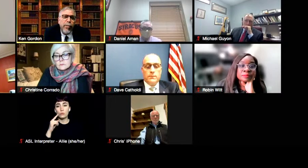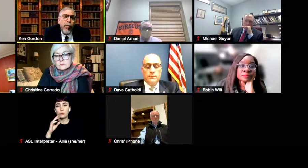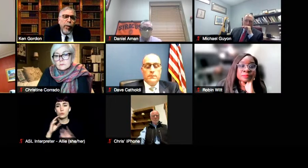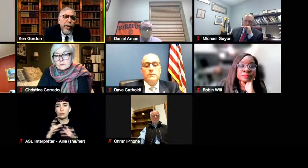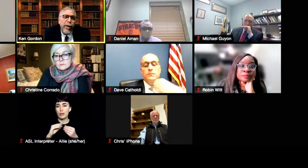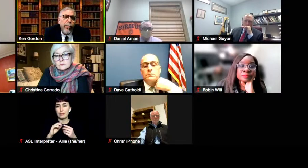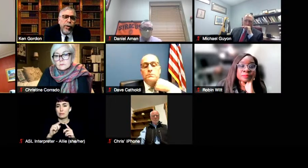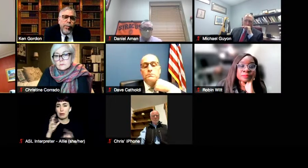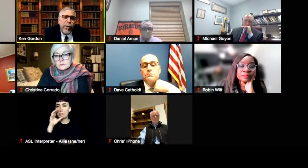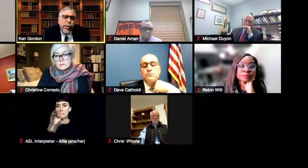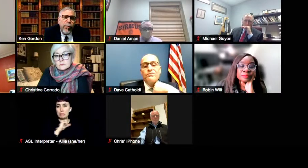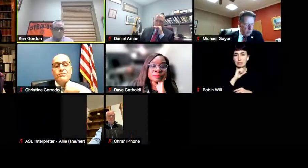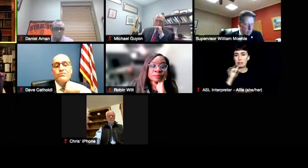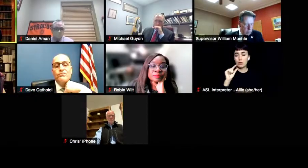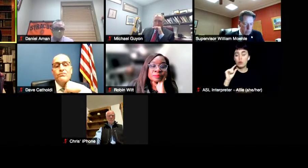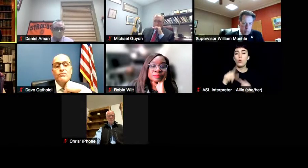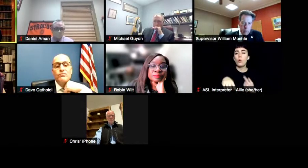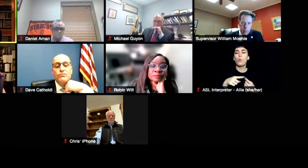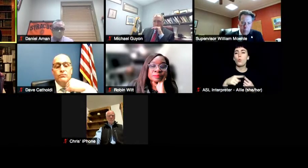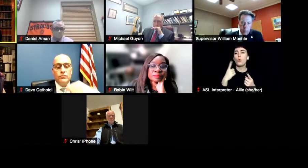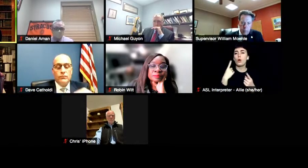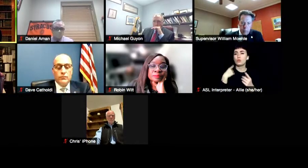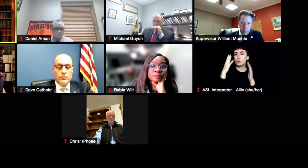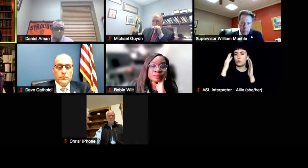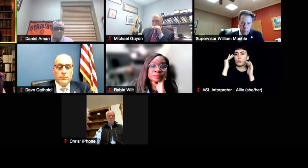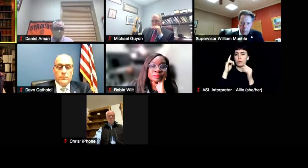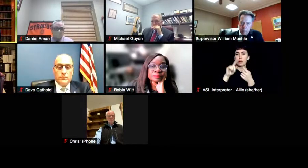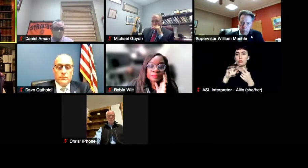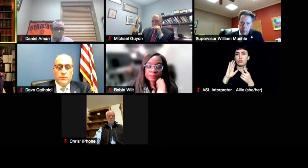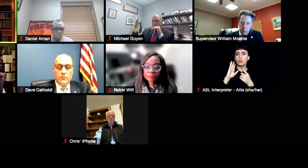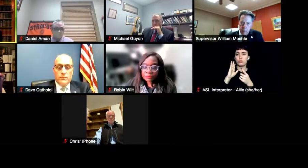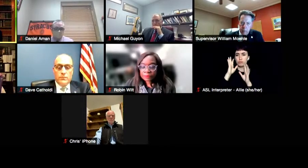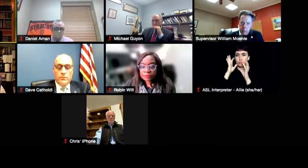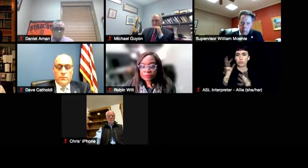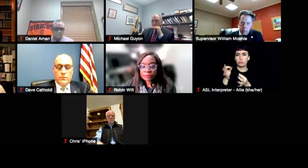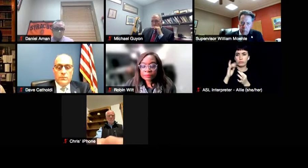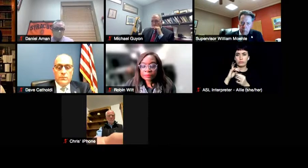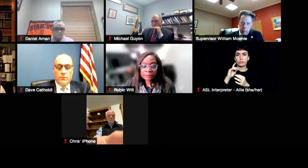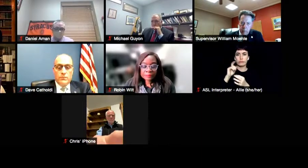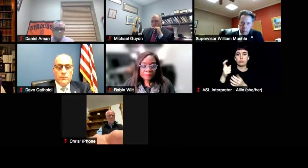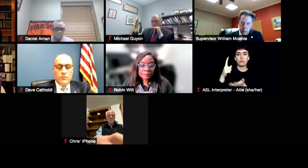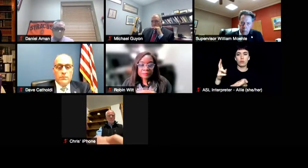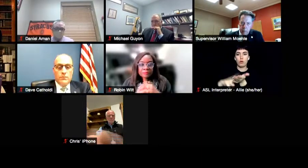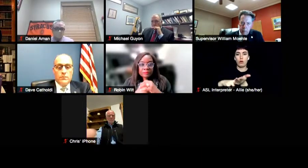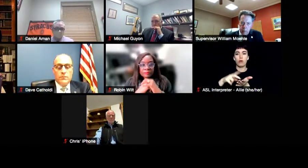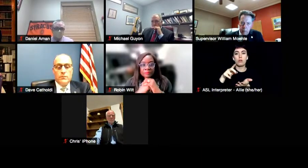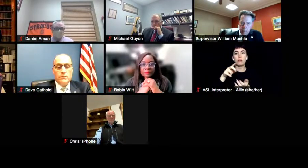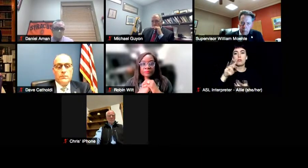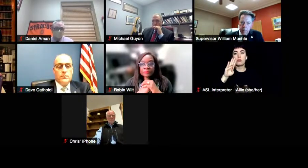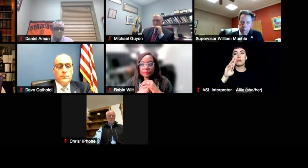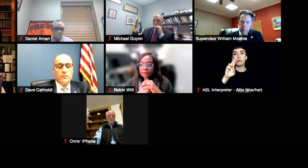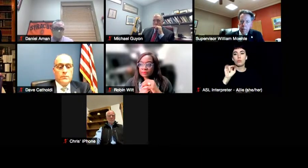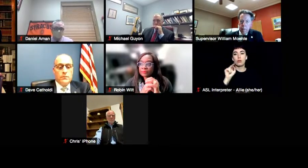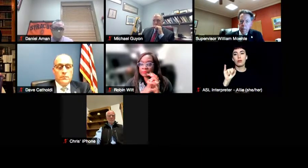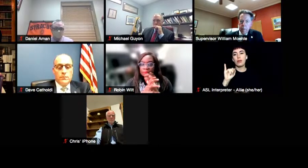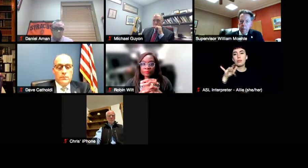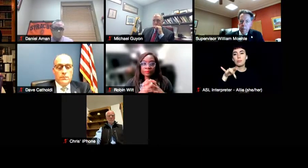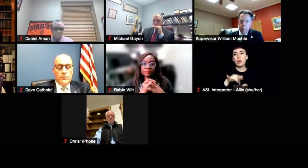bit. When do you expect to award your contract? The middle of March, about 3 weeks from now.